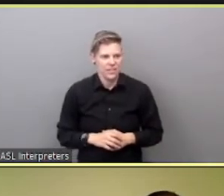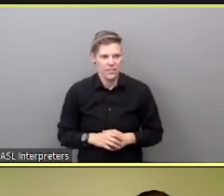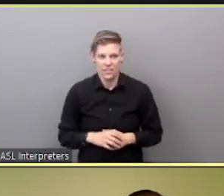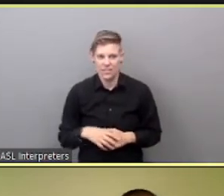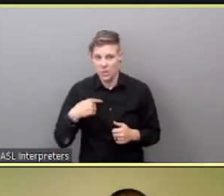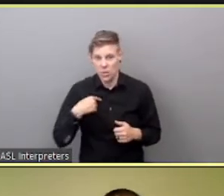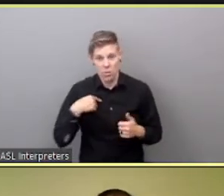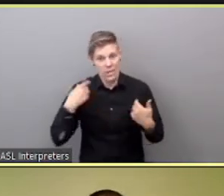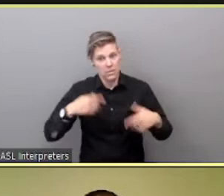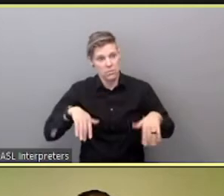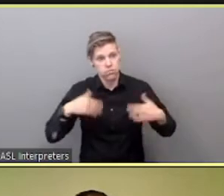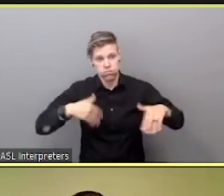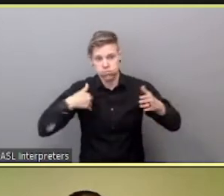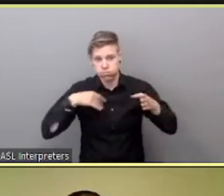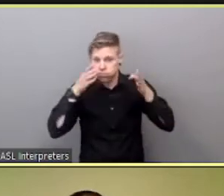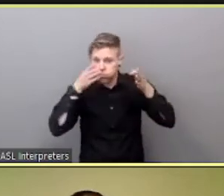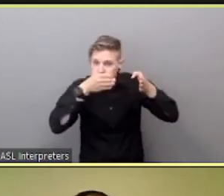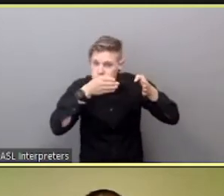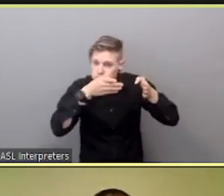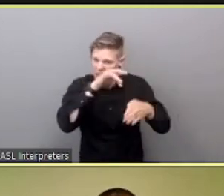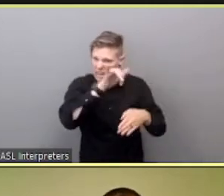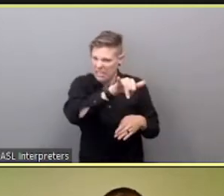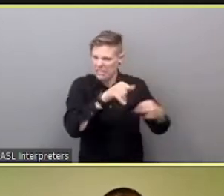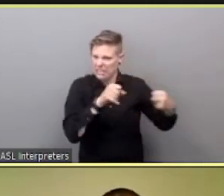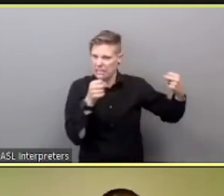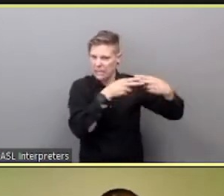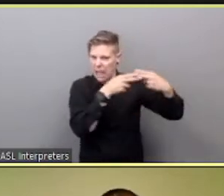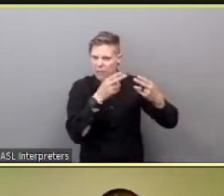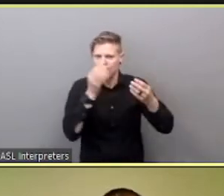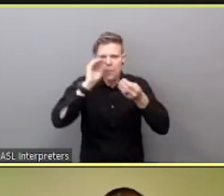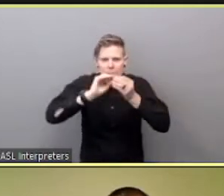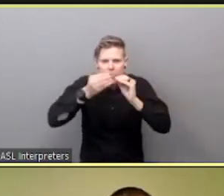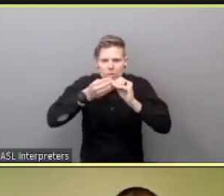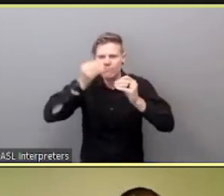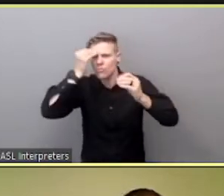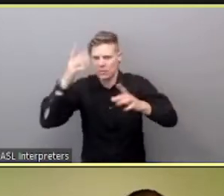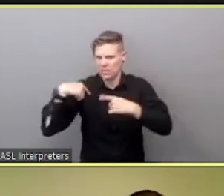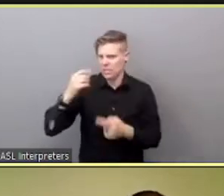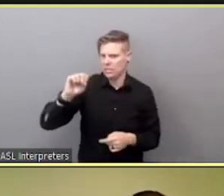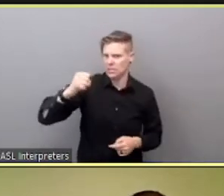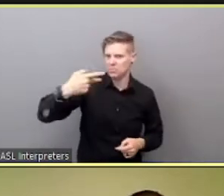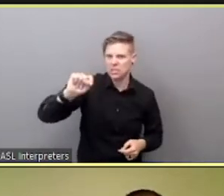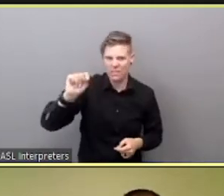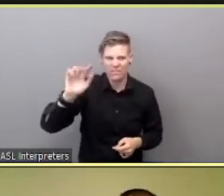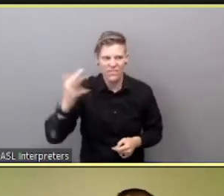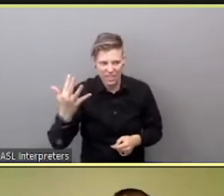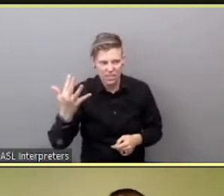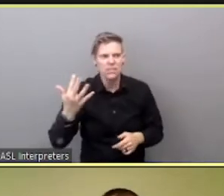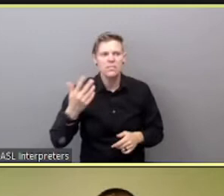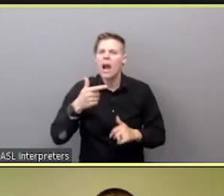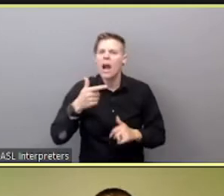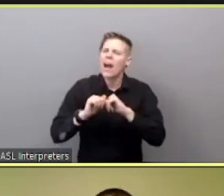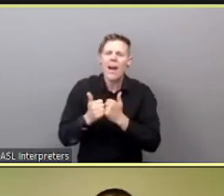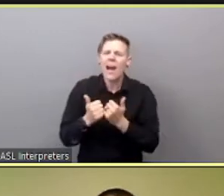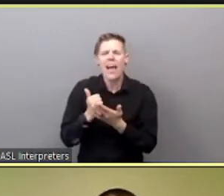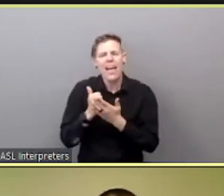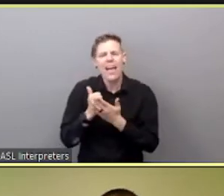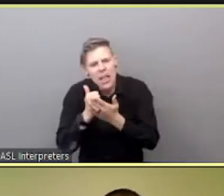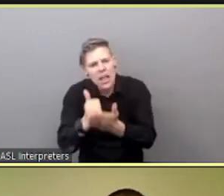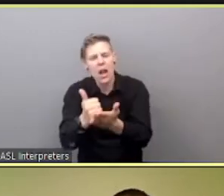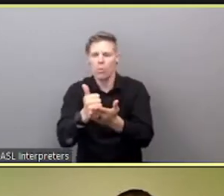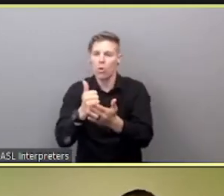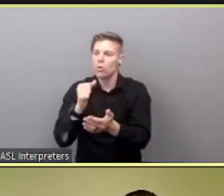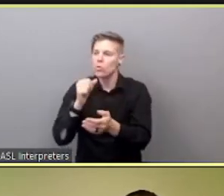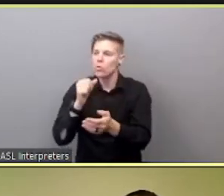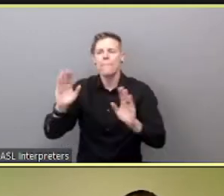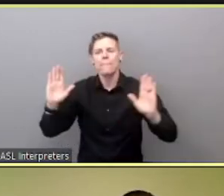been primarily on getting New Mexicans back to work. So we're really trying to understand, where job vacancies